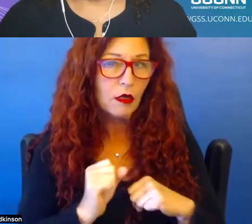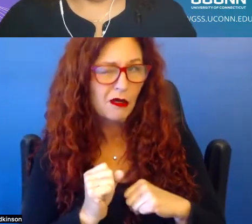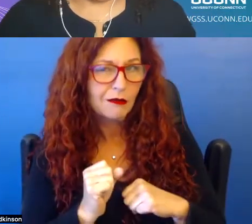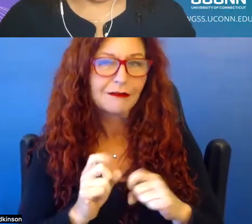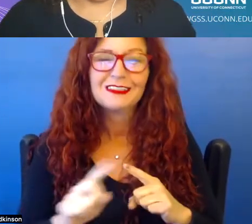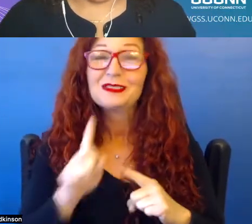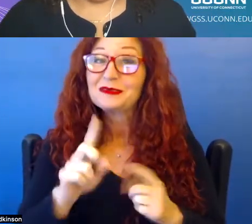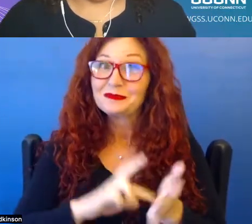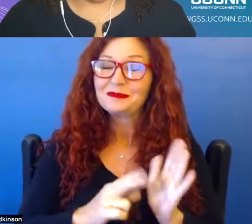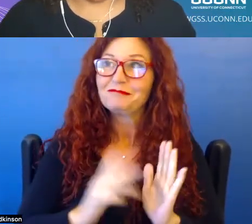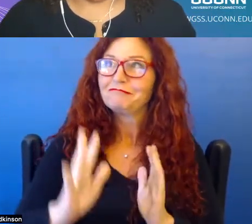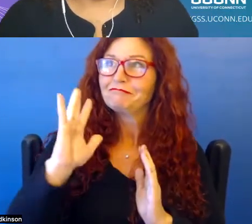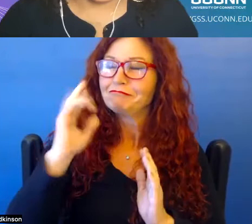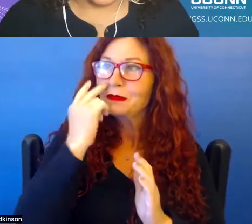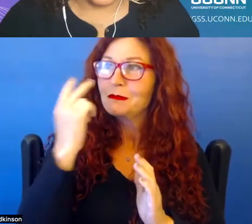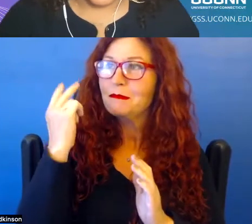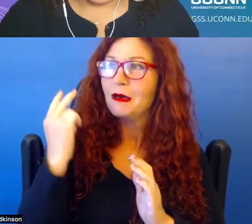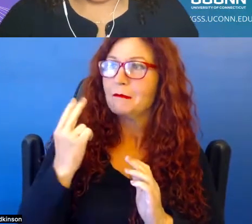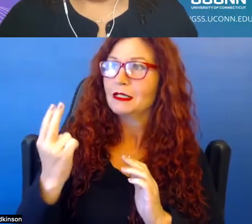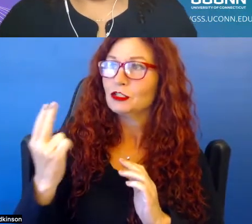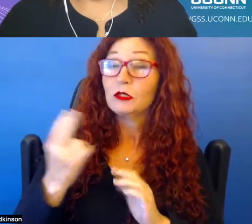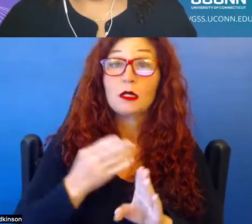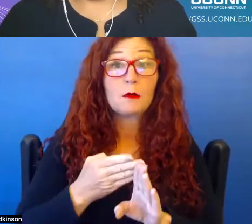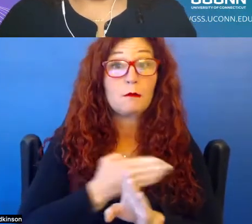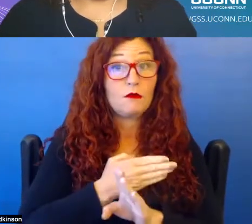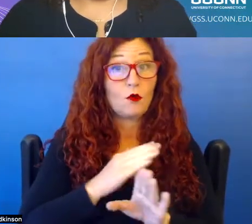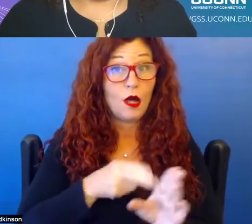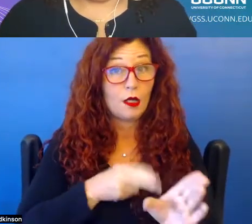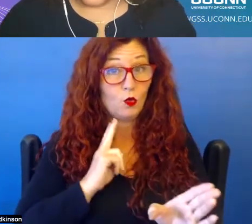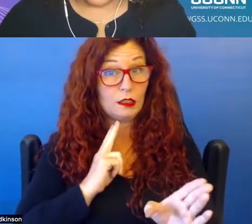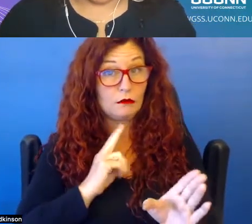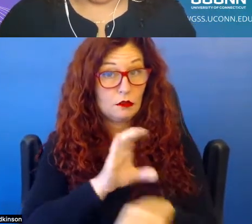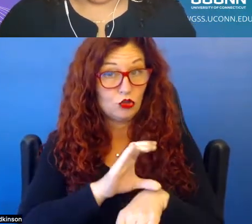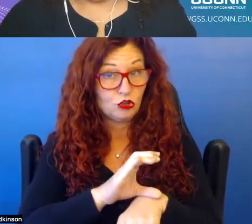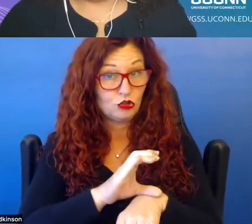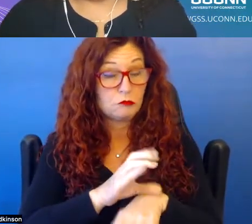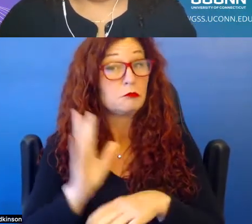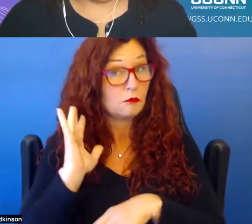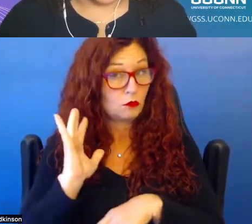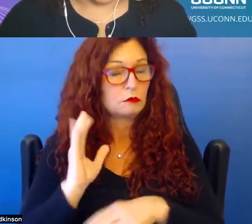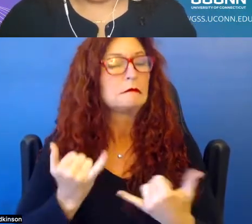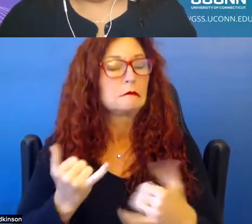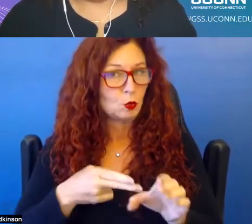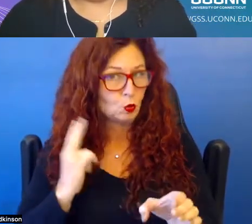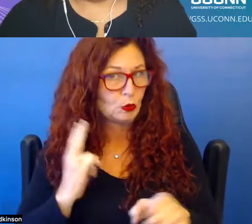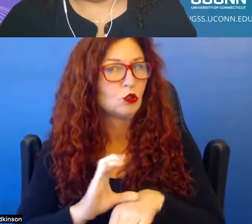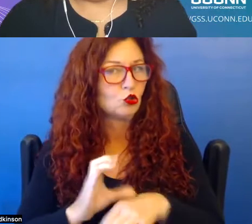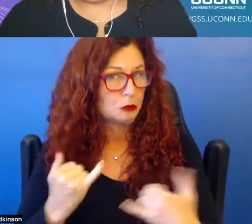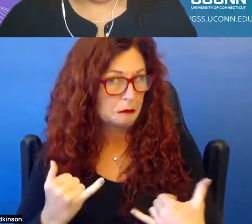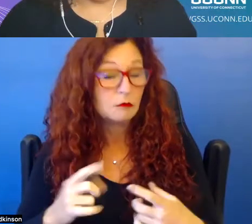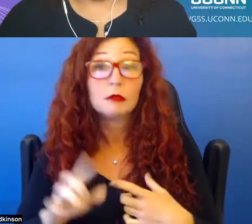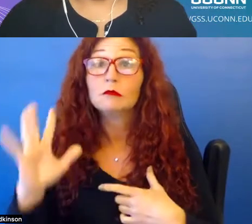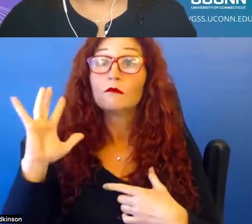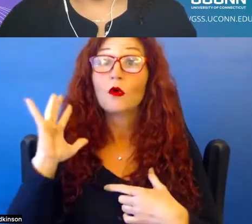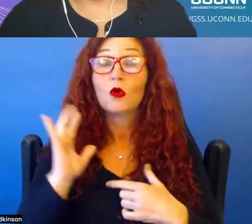moments in my history before I left the church. I'll still go on Sunday with my mother because that's what she wants, but it's not